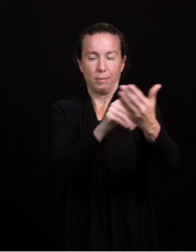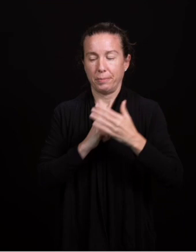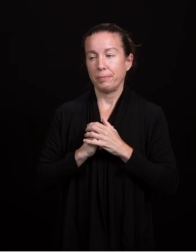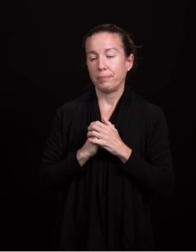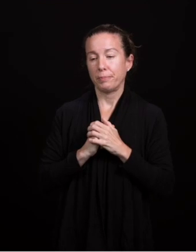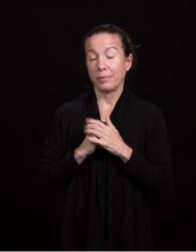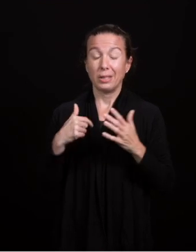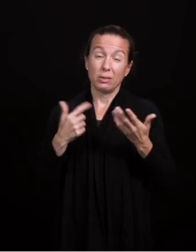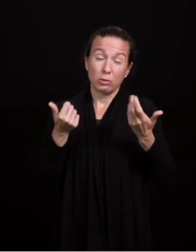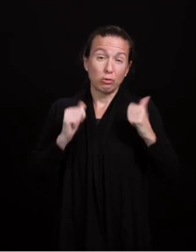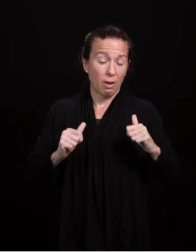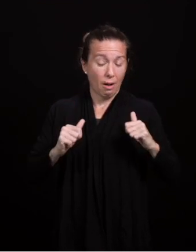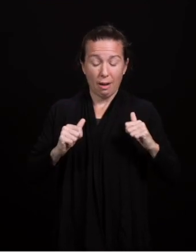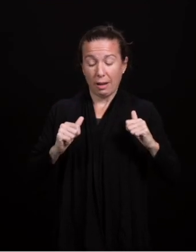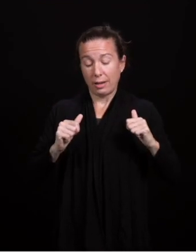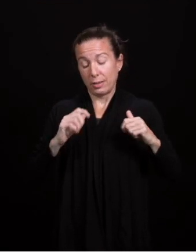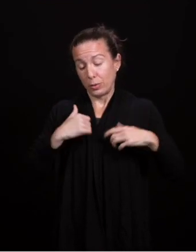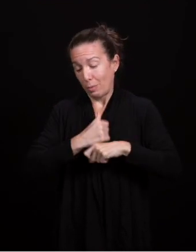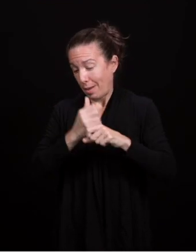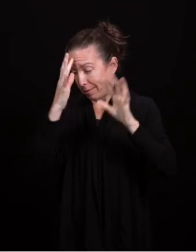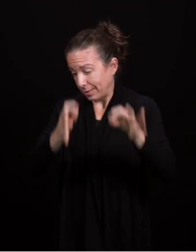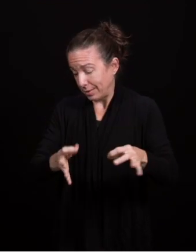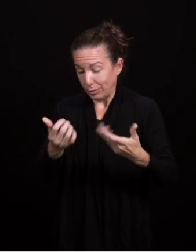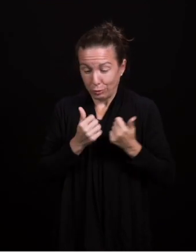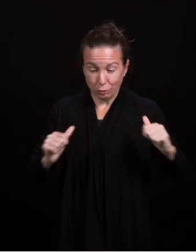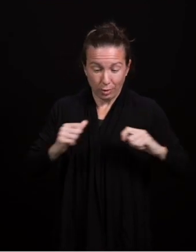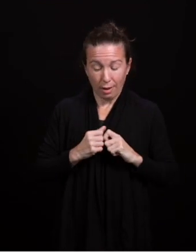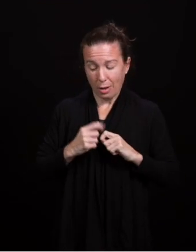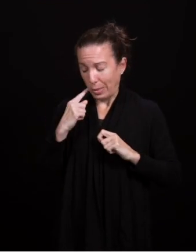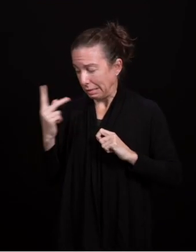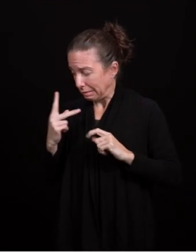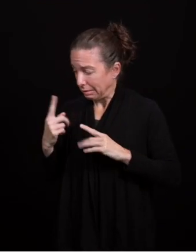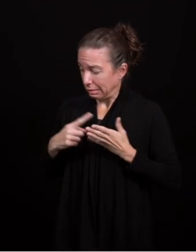to make decisions for our daughter based on our family and